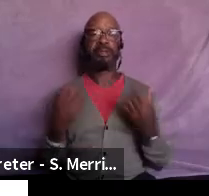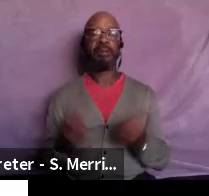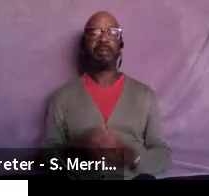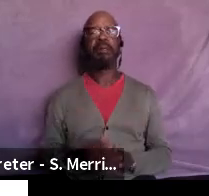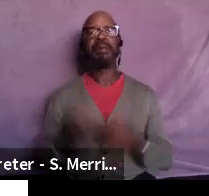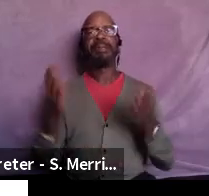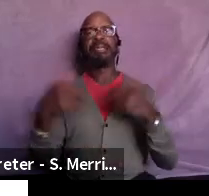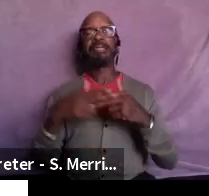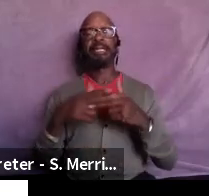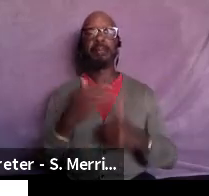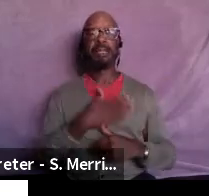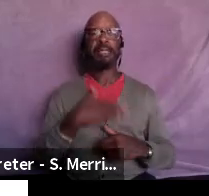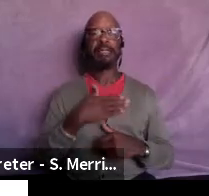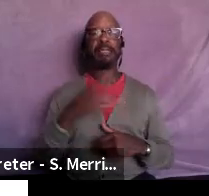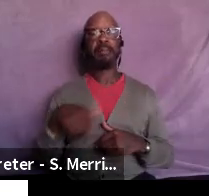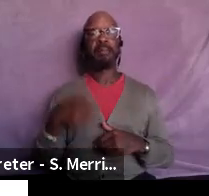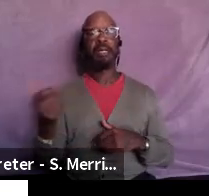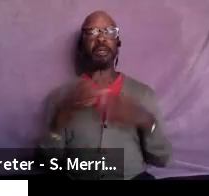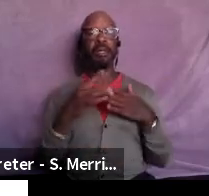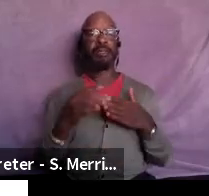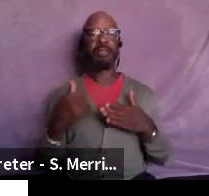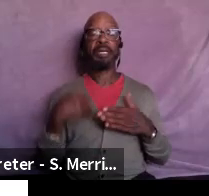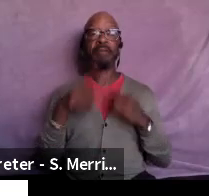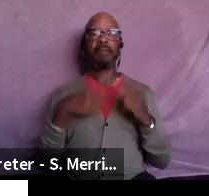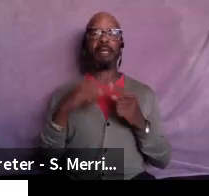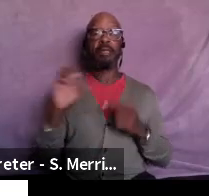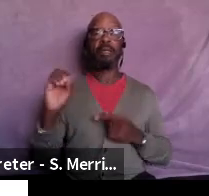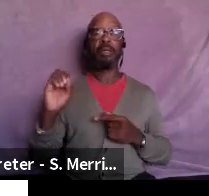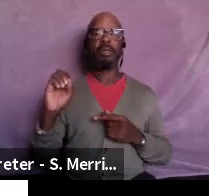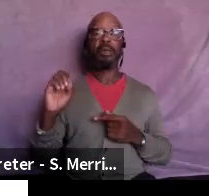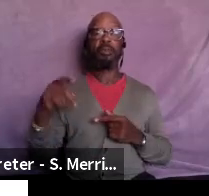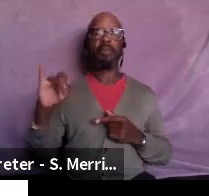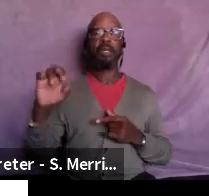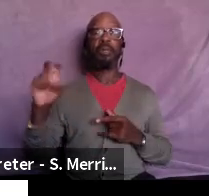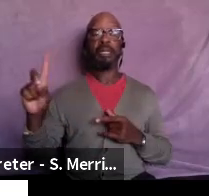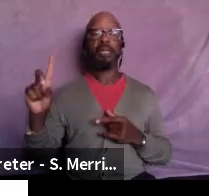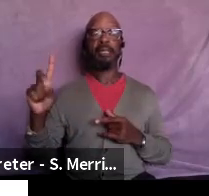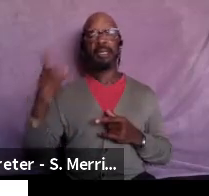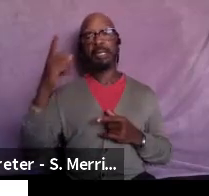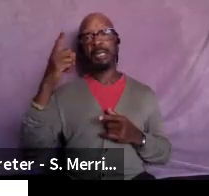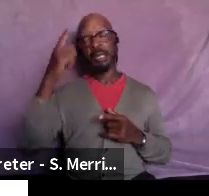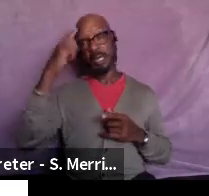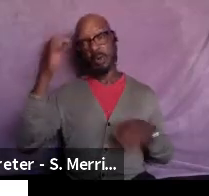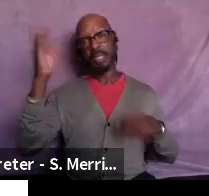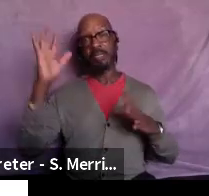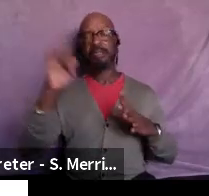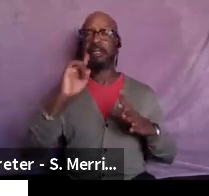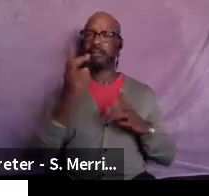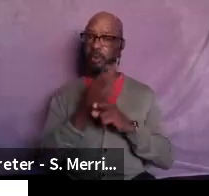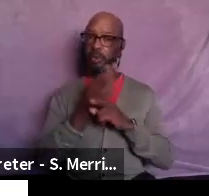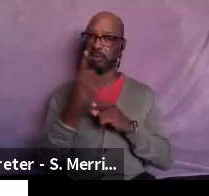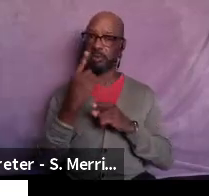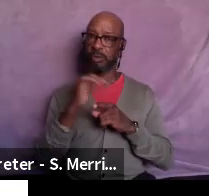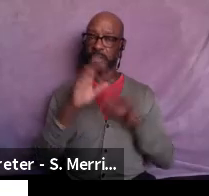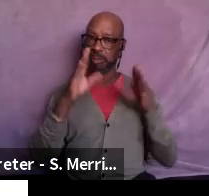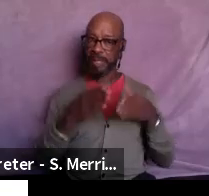And this is a link to some more guidance that we have about the opioid crisis, and that's useful for looking at the standards with regards to when